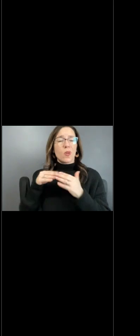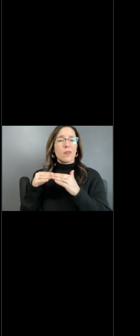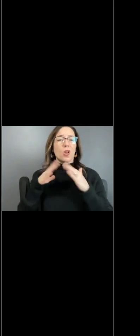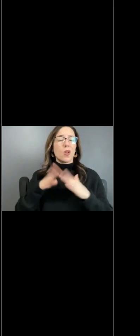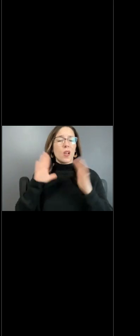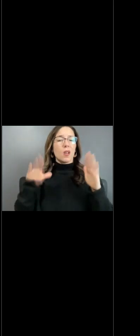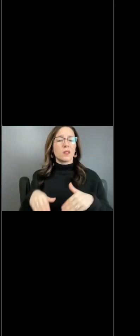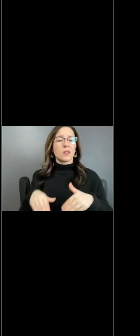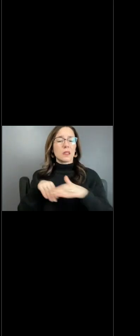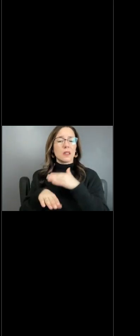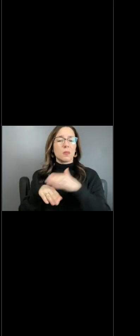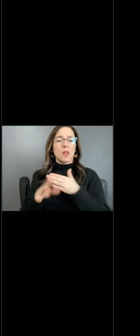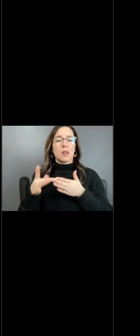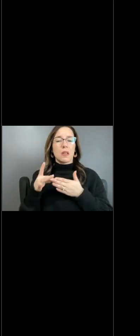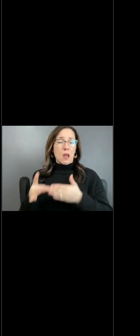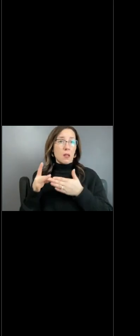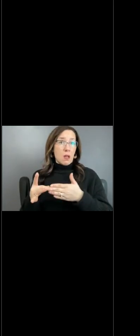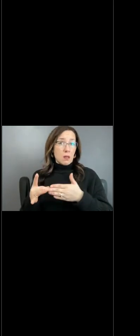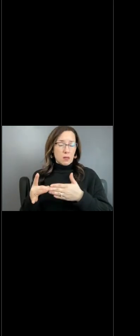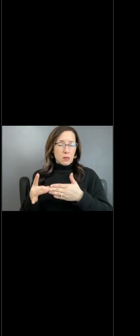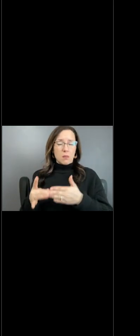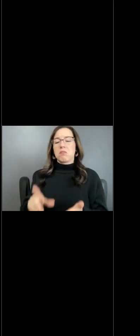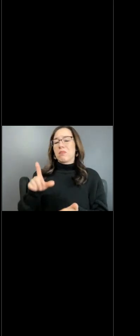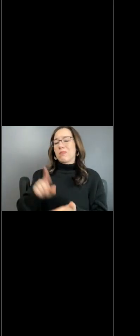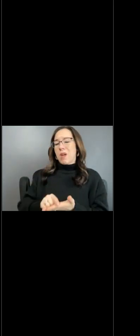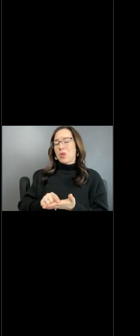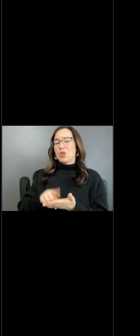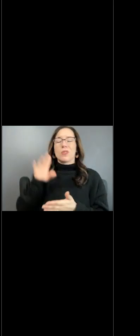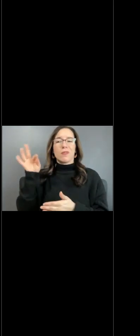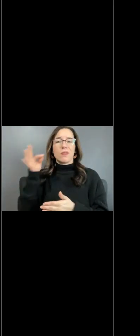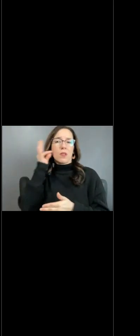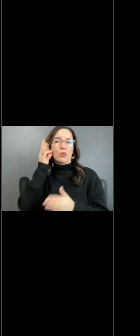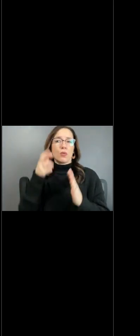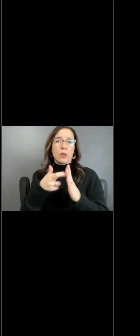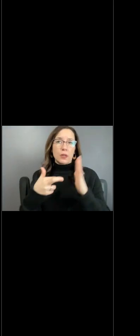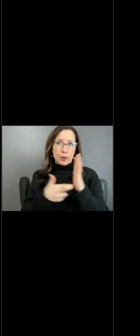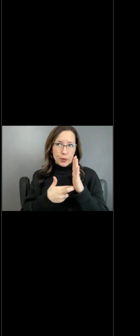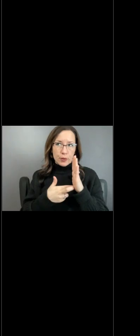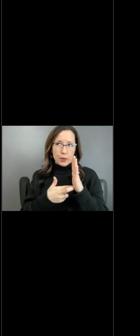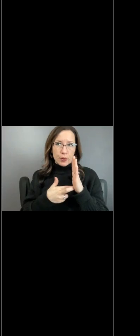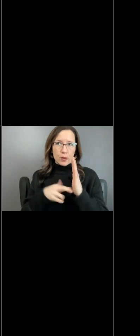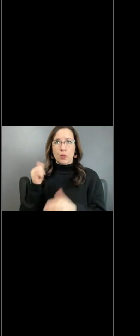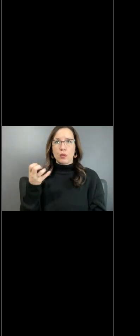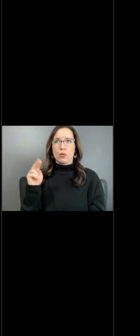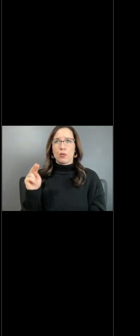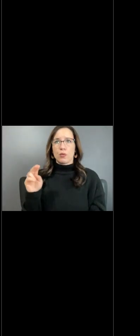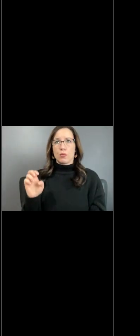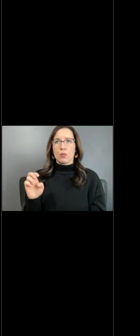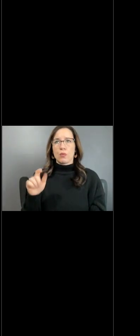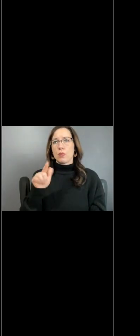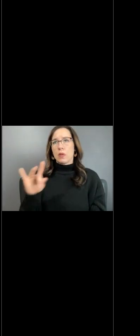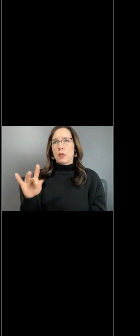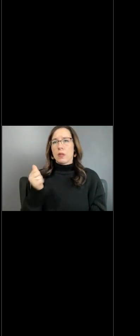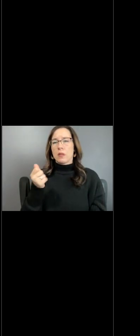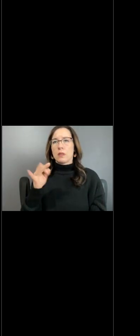Accessibility Guidelines was published in the Federal Register on June 28,